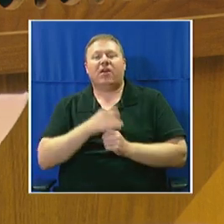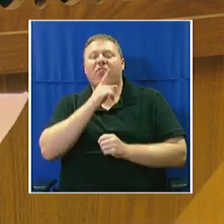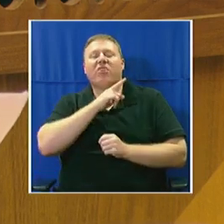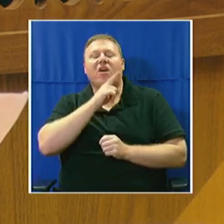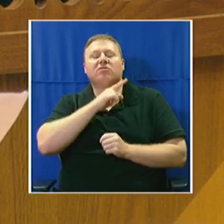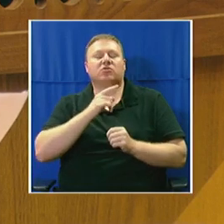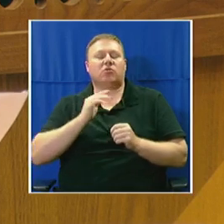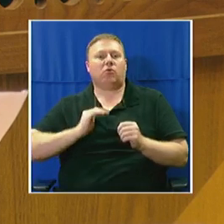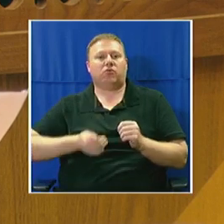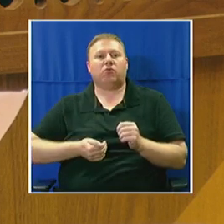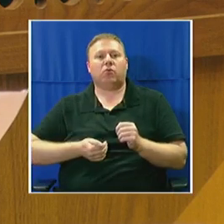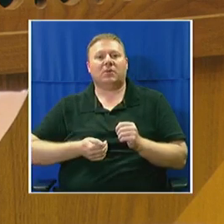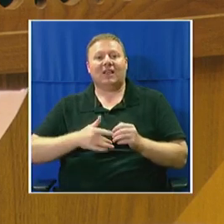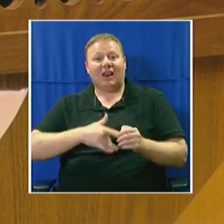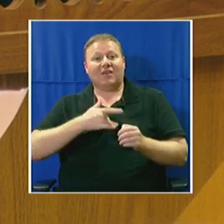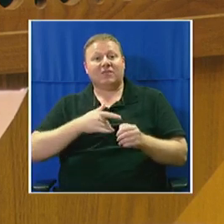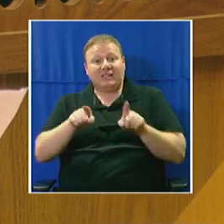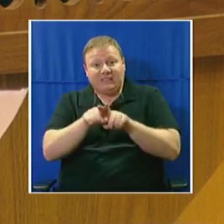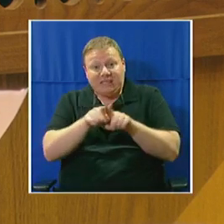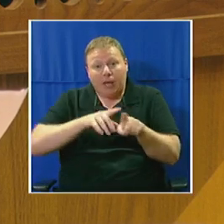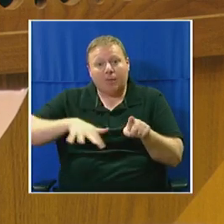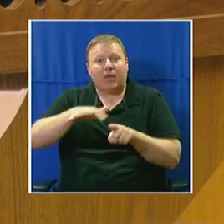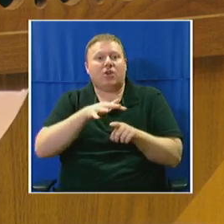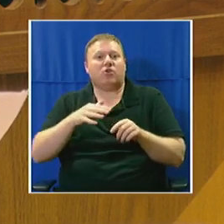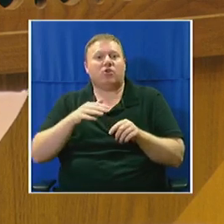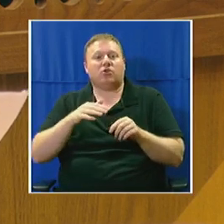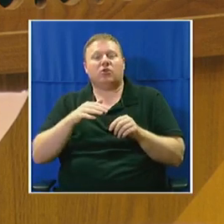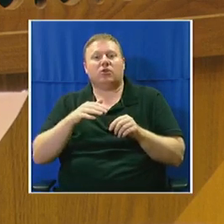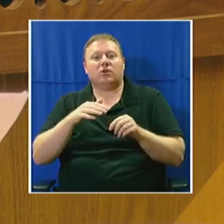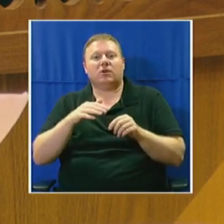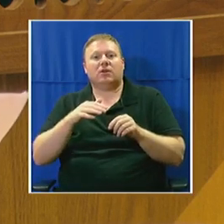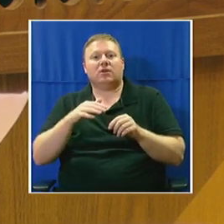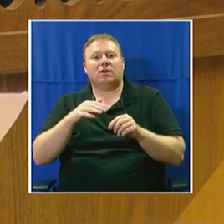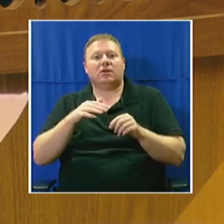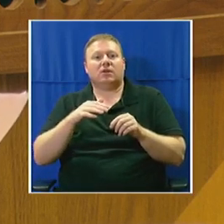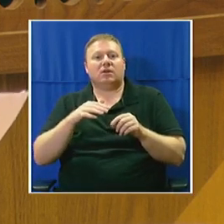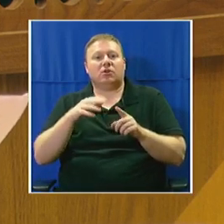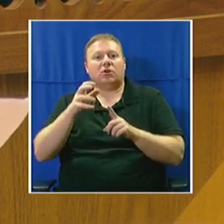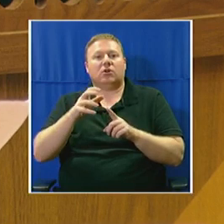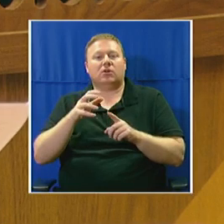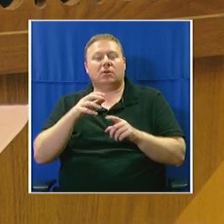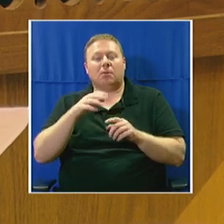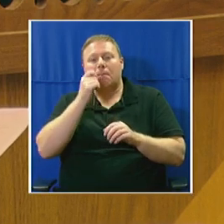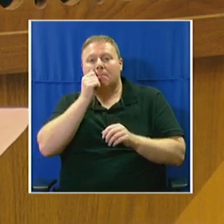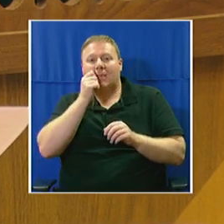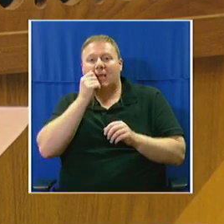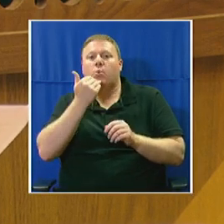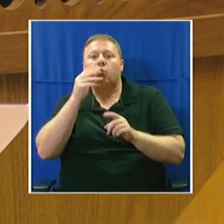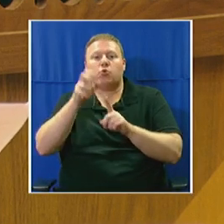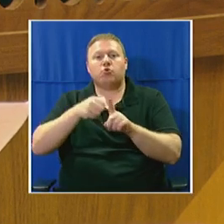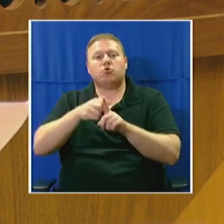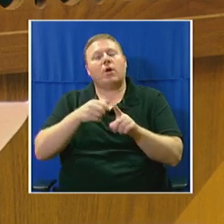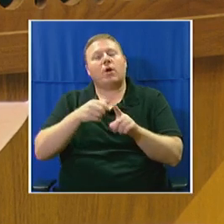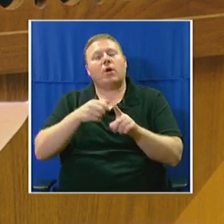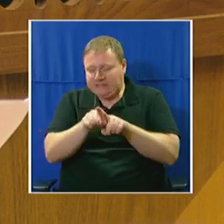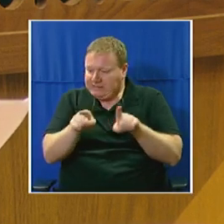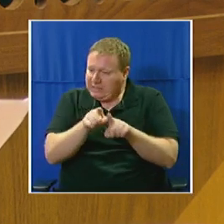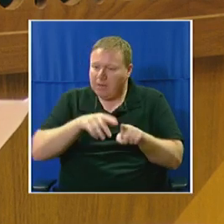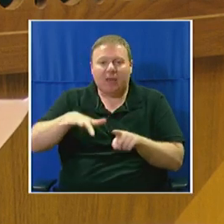Villages must be empowered to do their jobs thoroughly out of the glare of the media our courts let us down every so